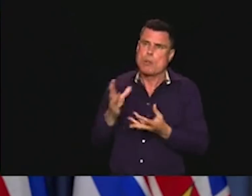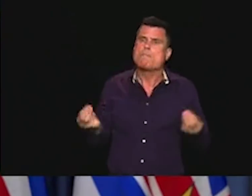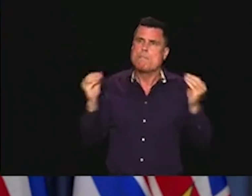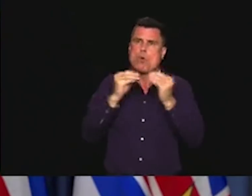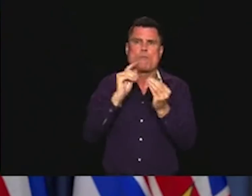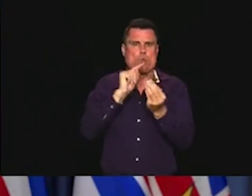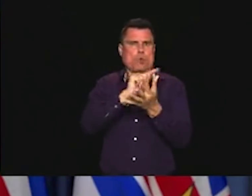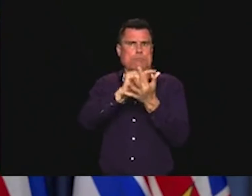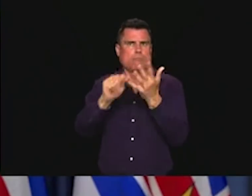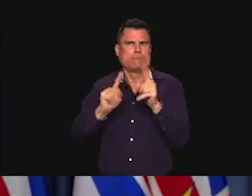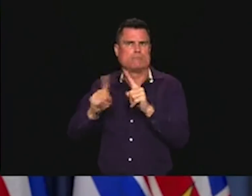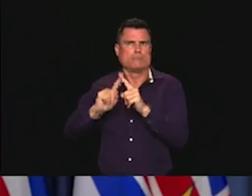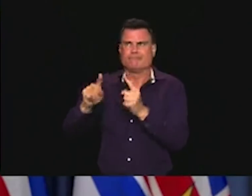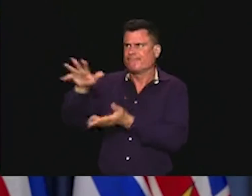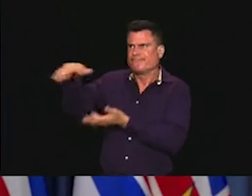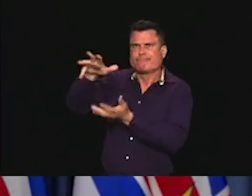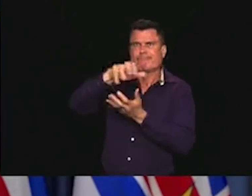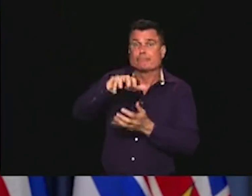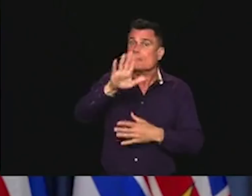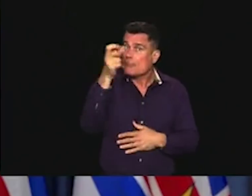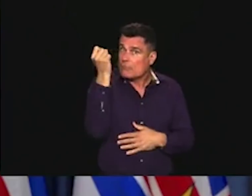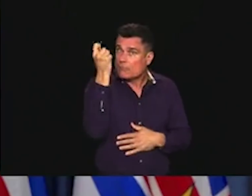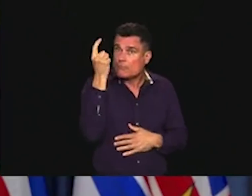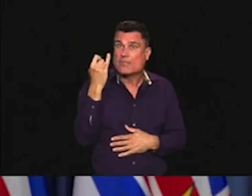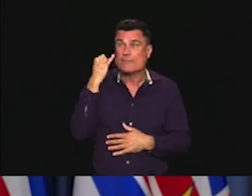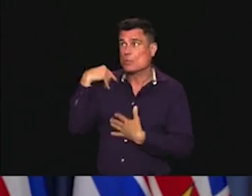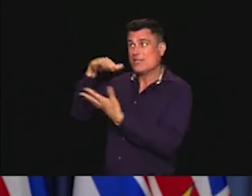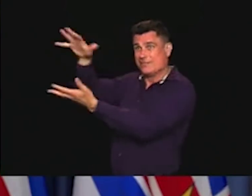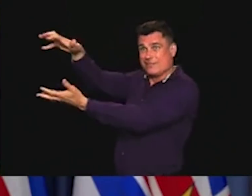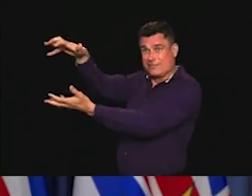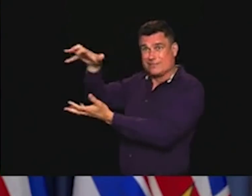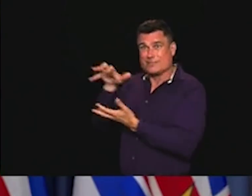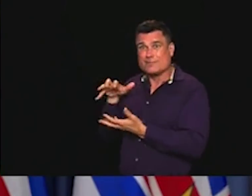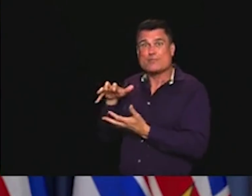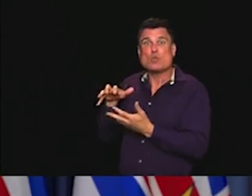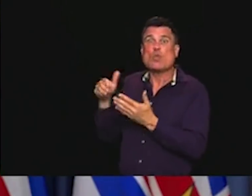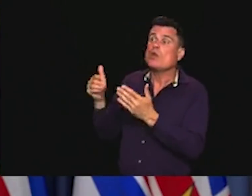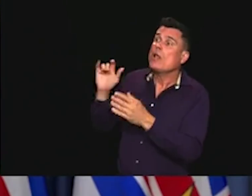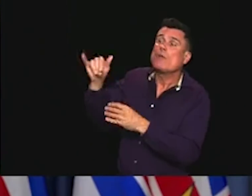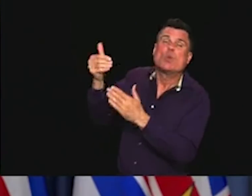Tuesday, we've received 14,730